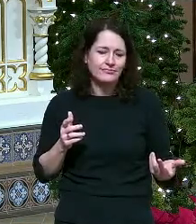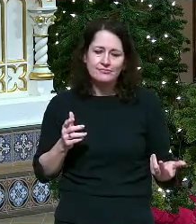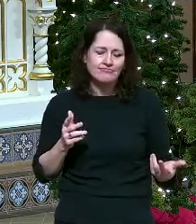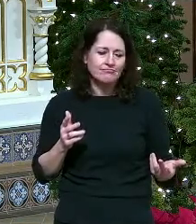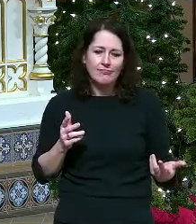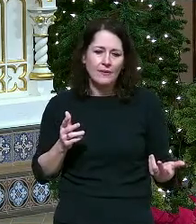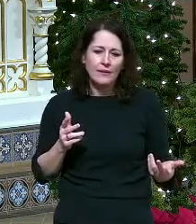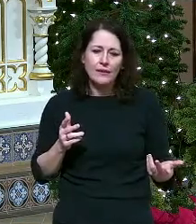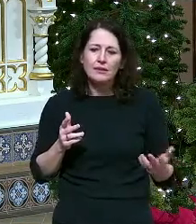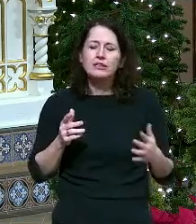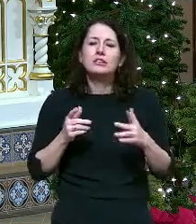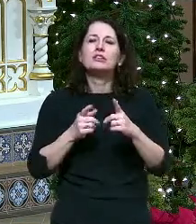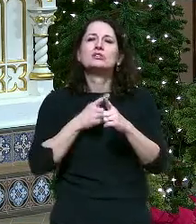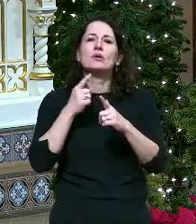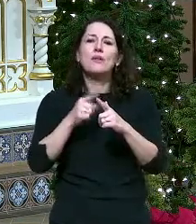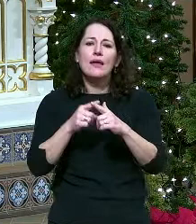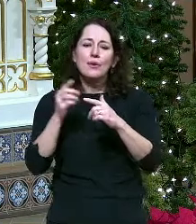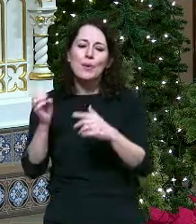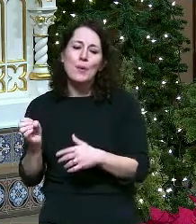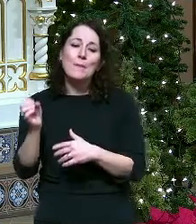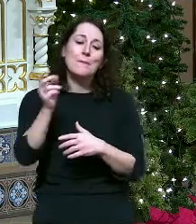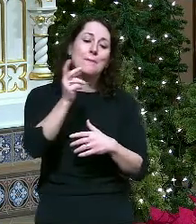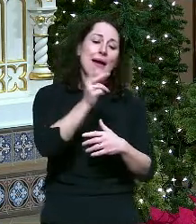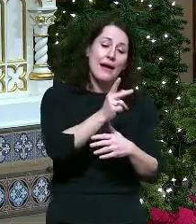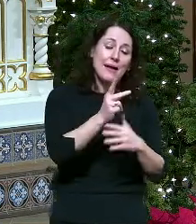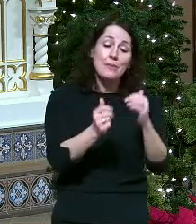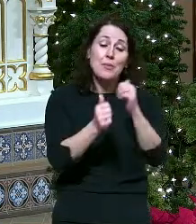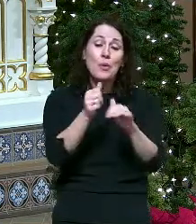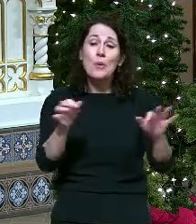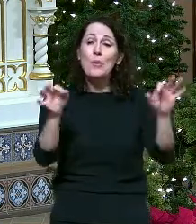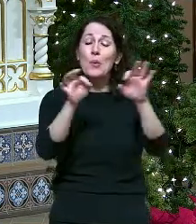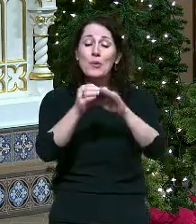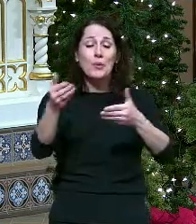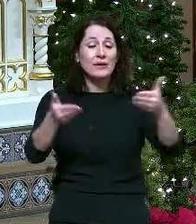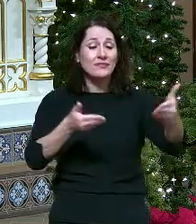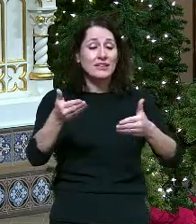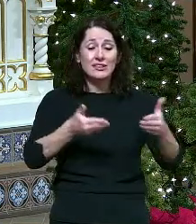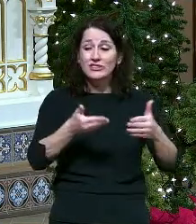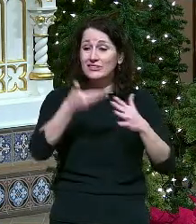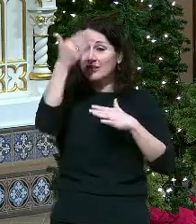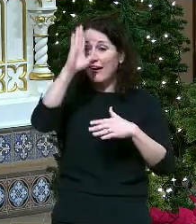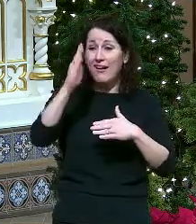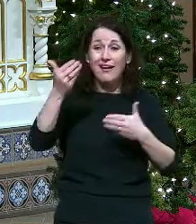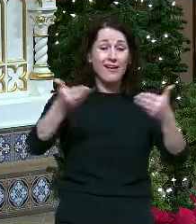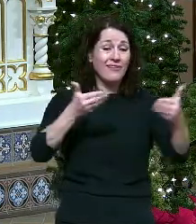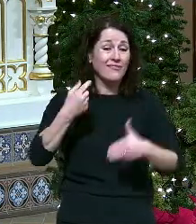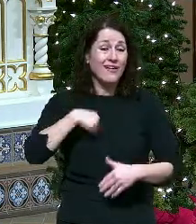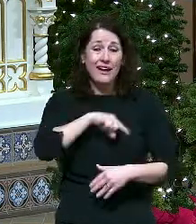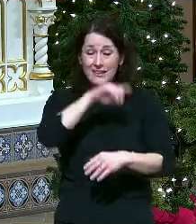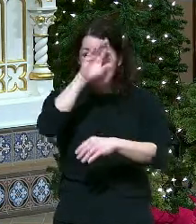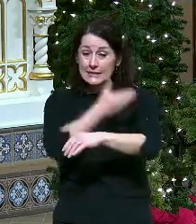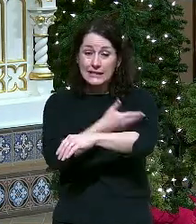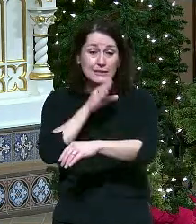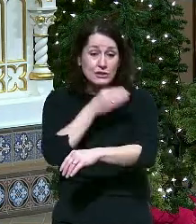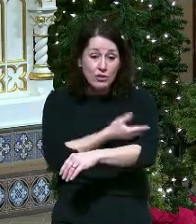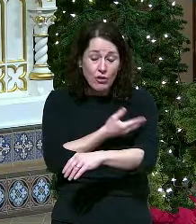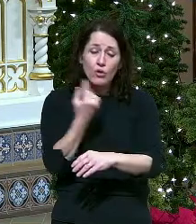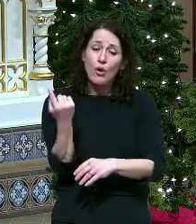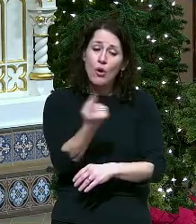So we come back to that invitation as sons and daughters.